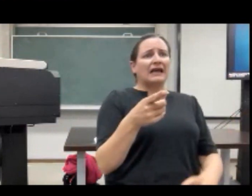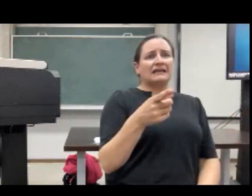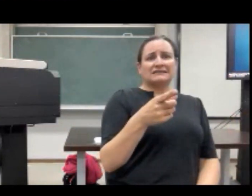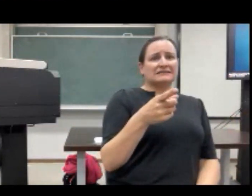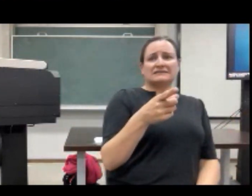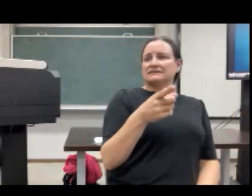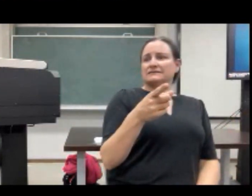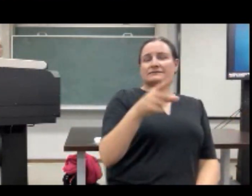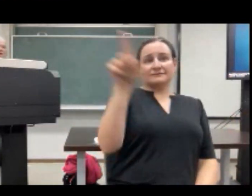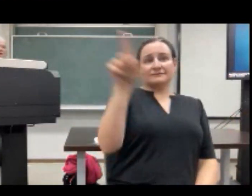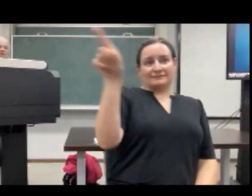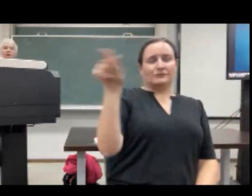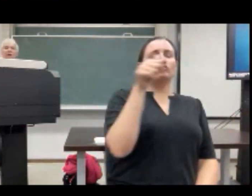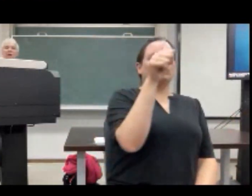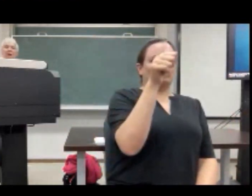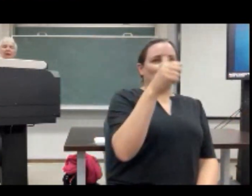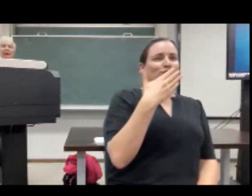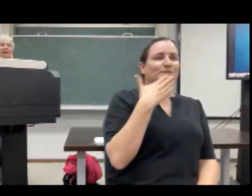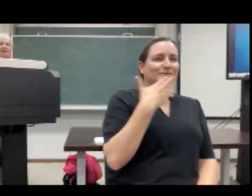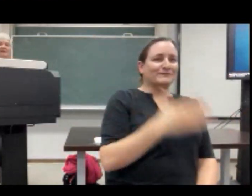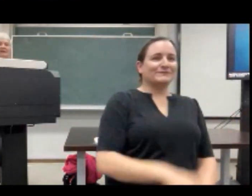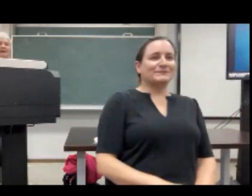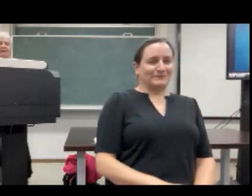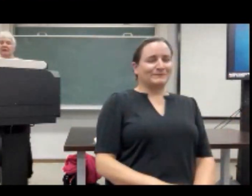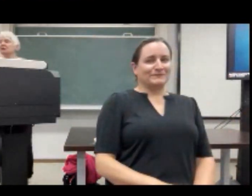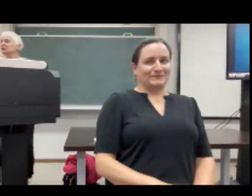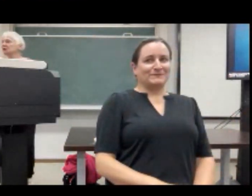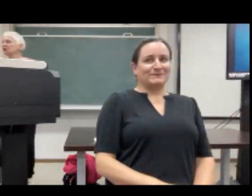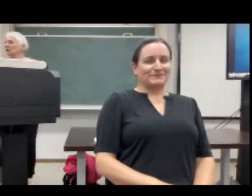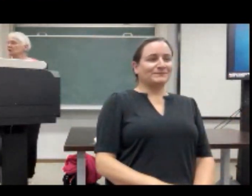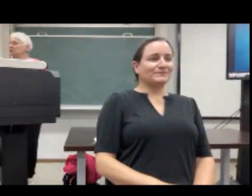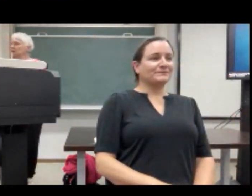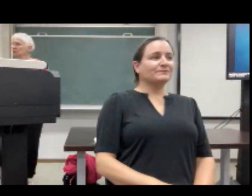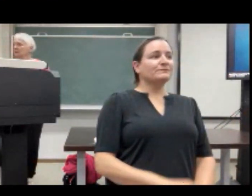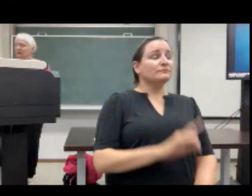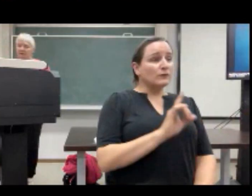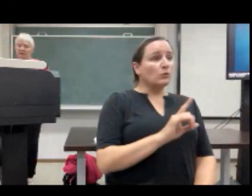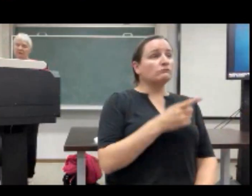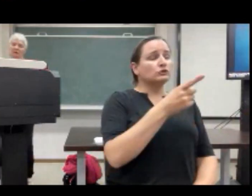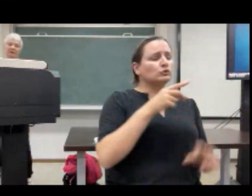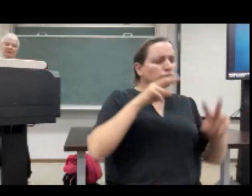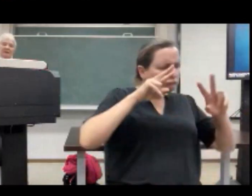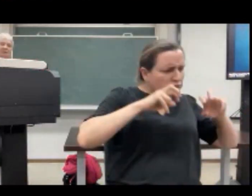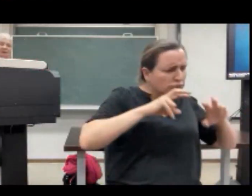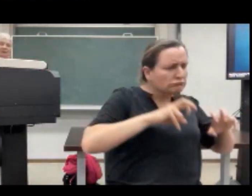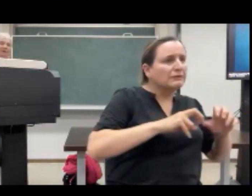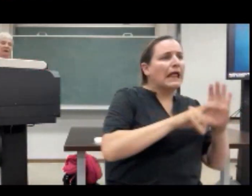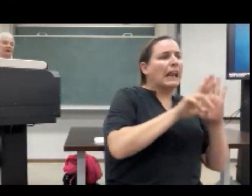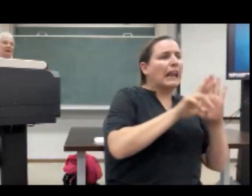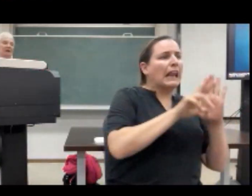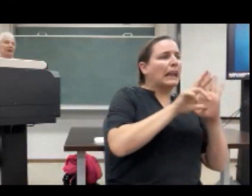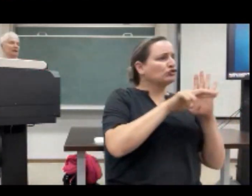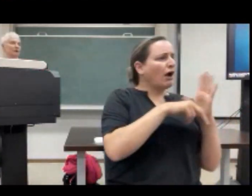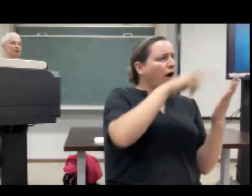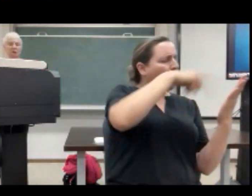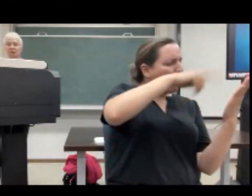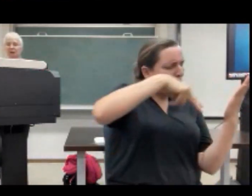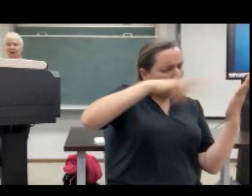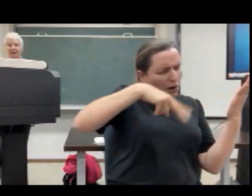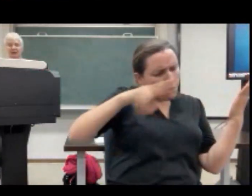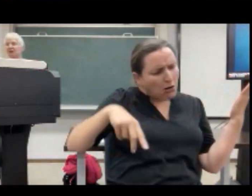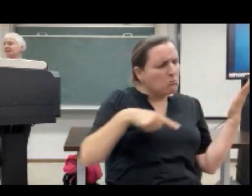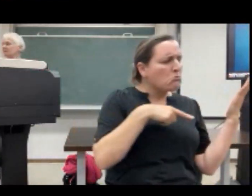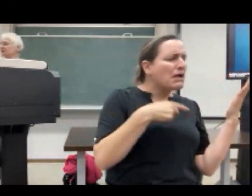So if you investigate the literature on trauma involving deaf people, language and communication is